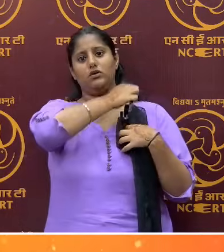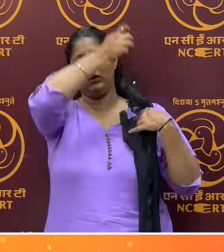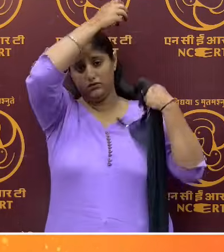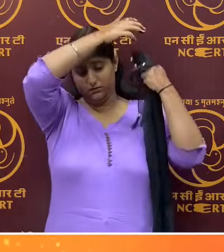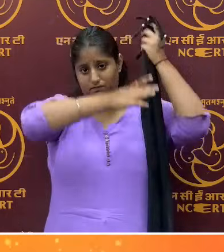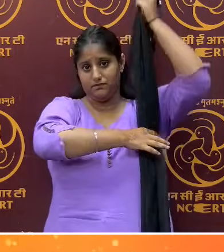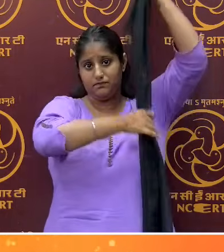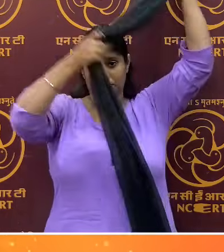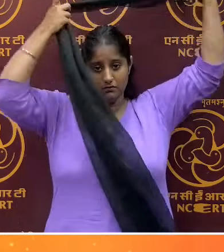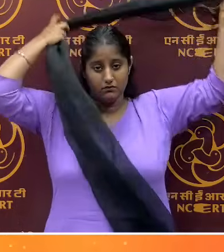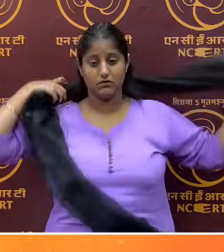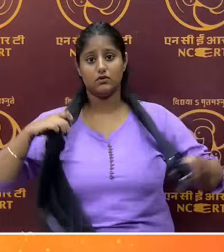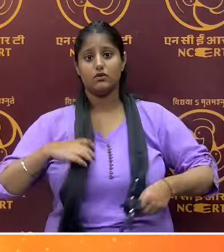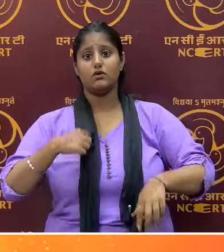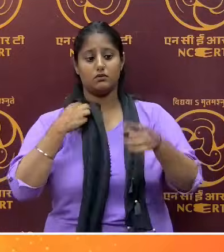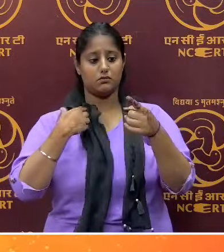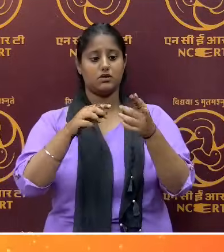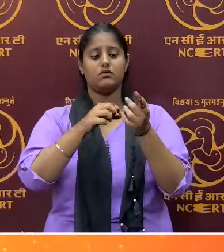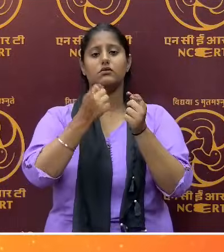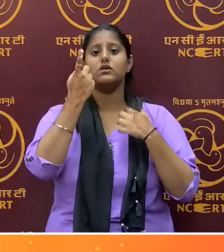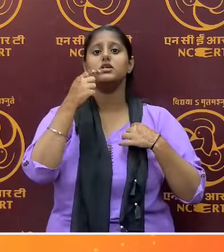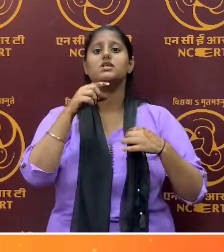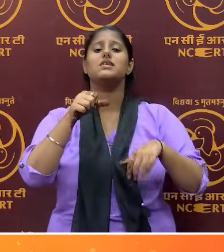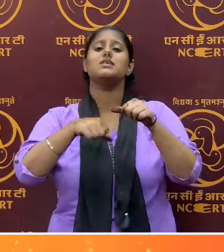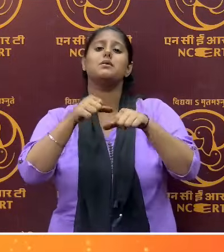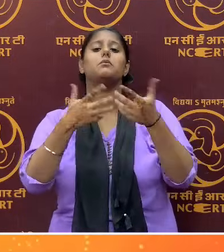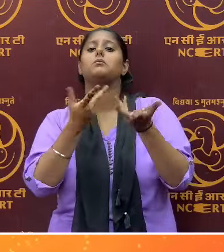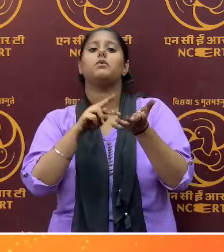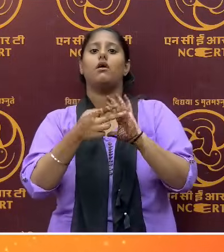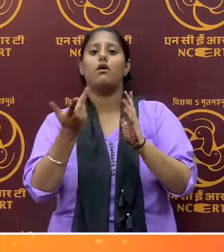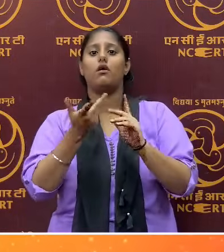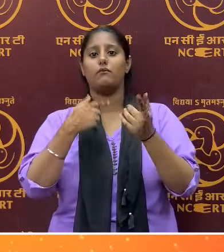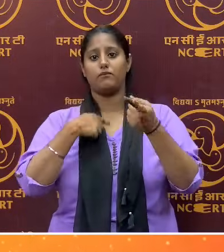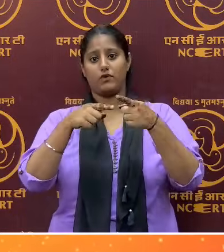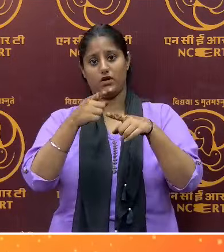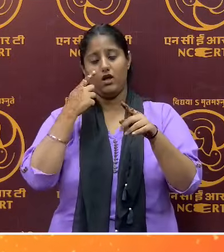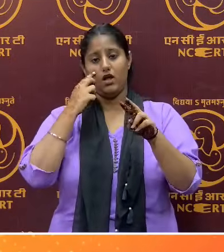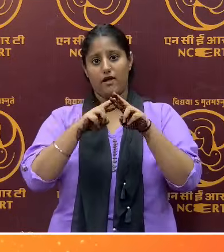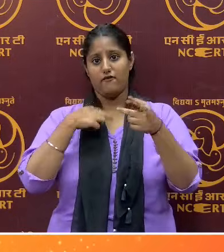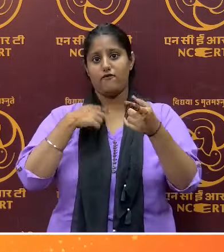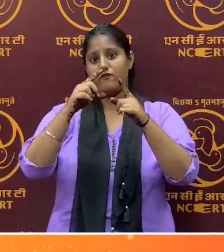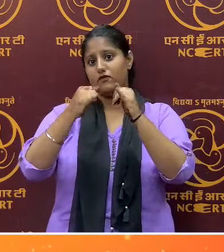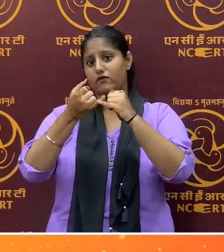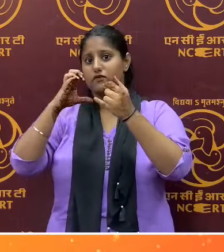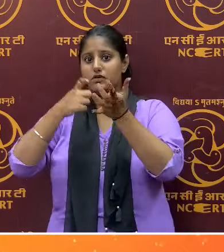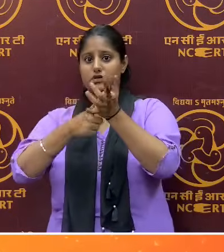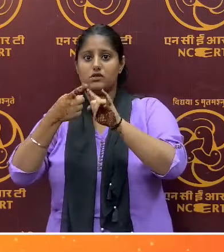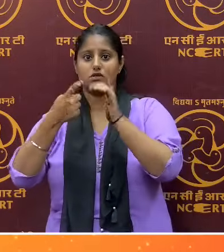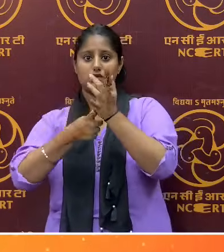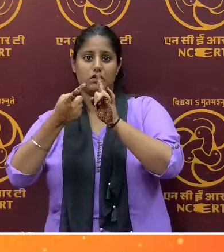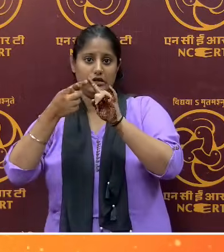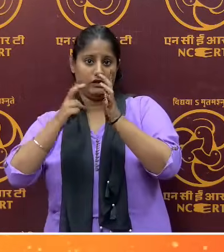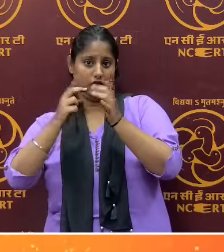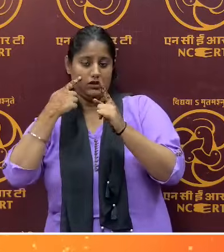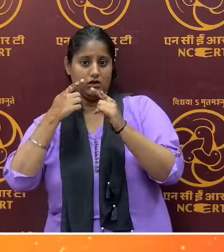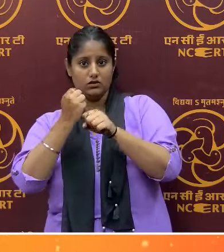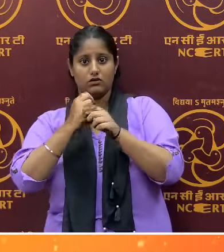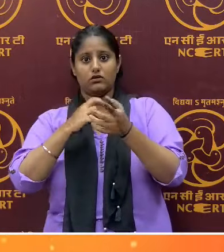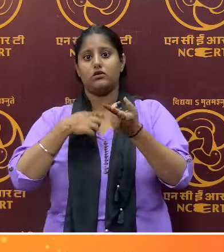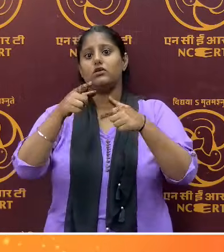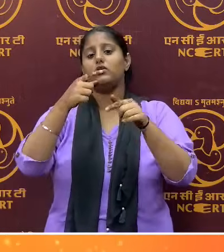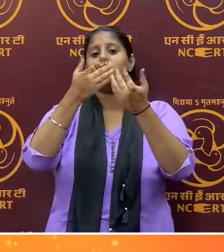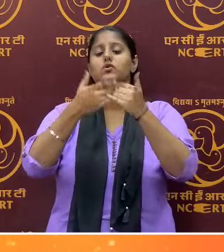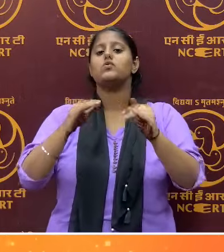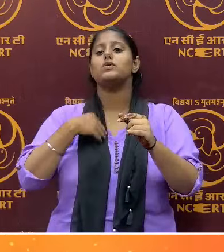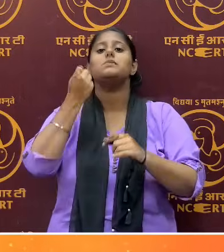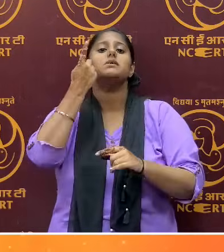close feature is available in this system. So for example, if you have done a screening, there is no such symptom was identified, auto close means the students will not go